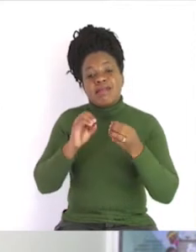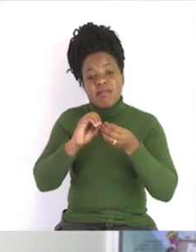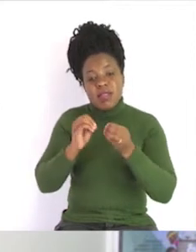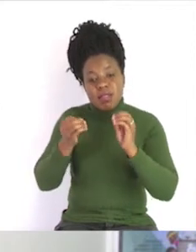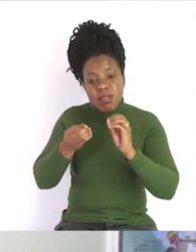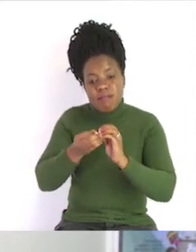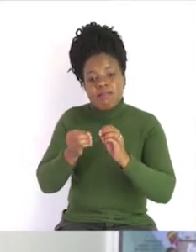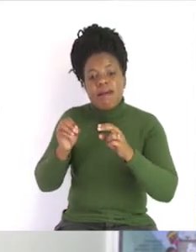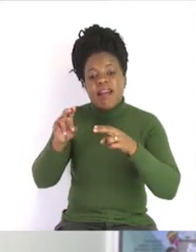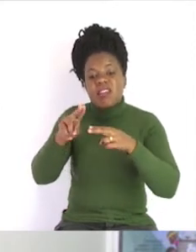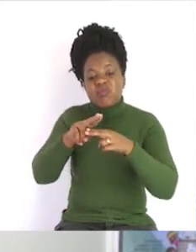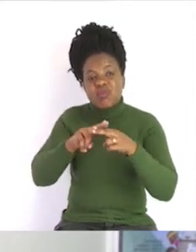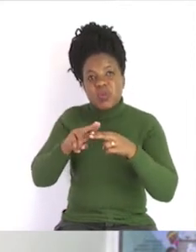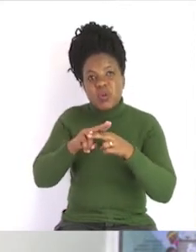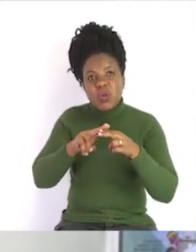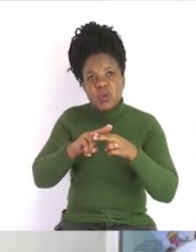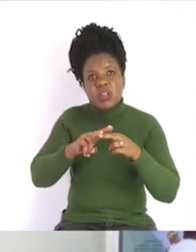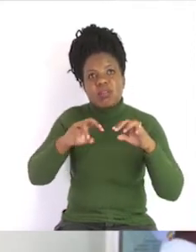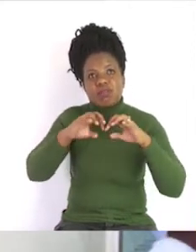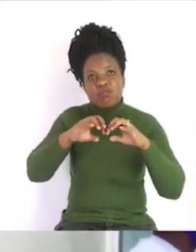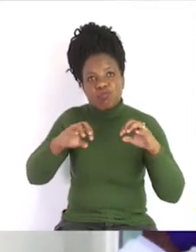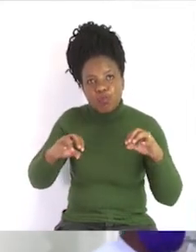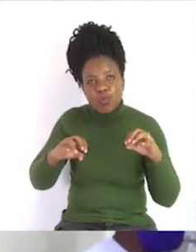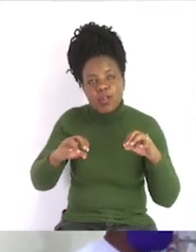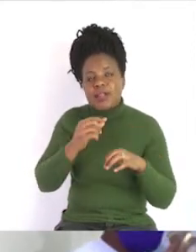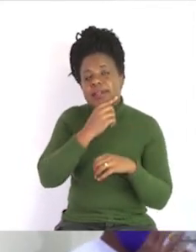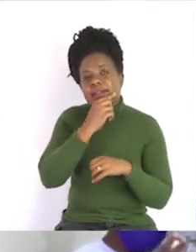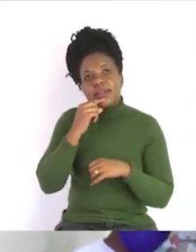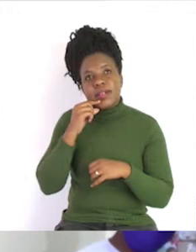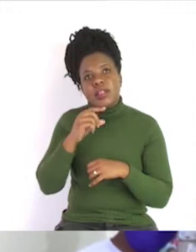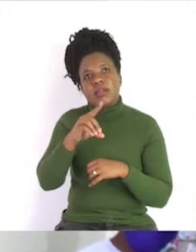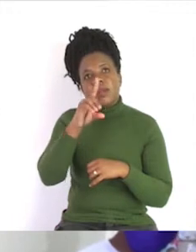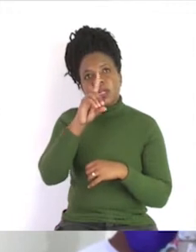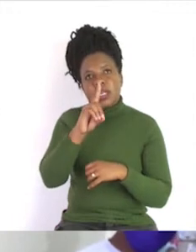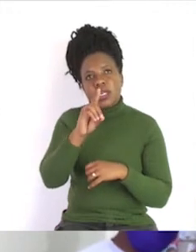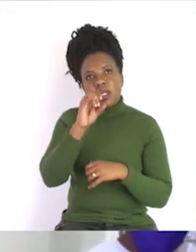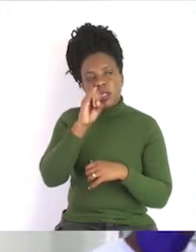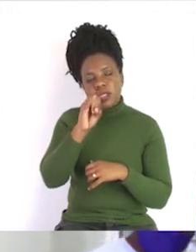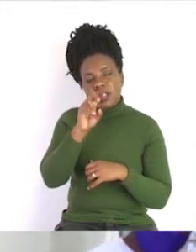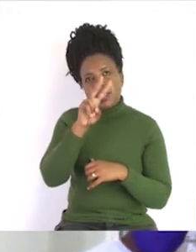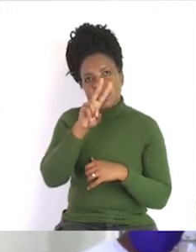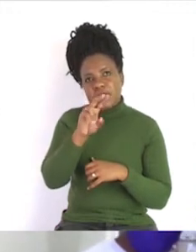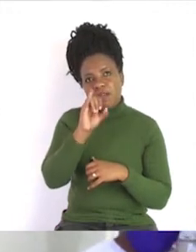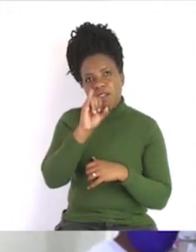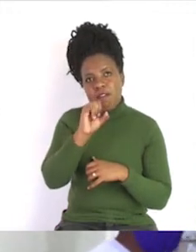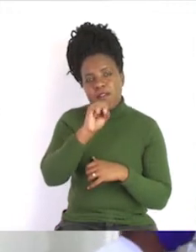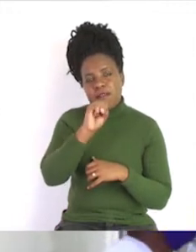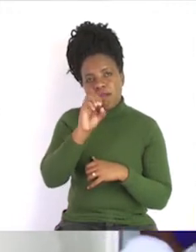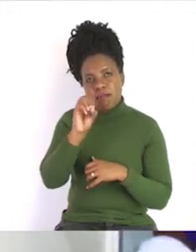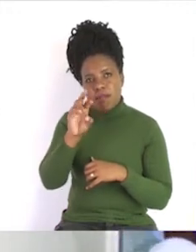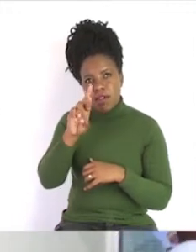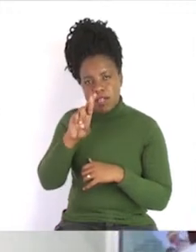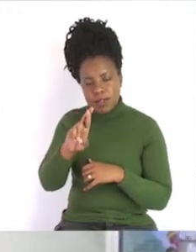your divisor. Because that is the number that you are using to divide. All